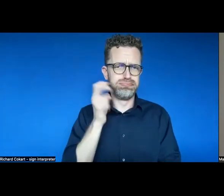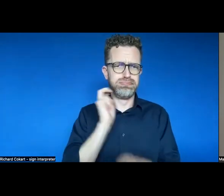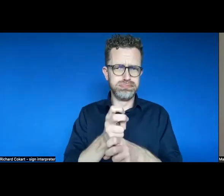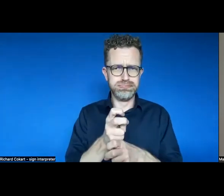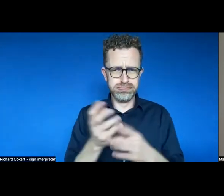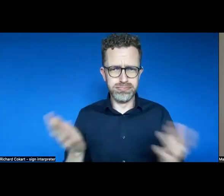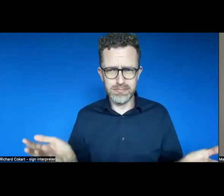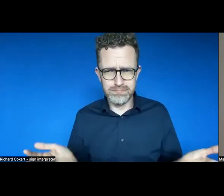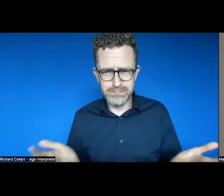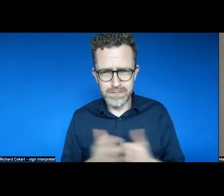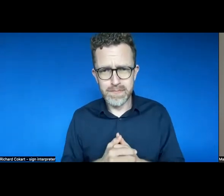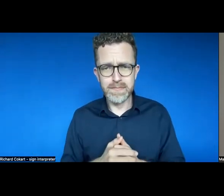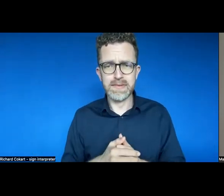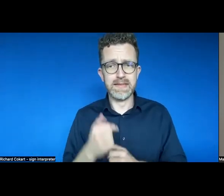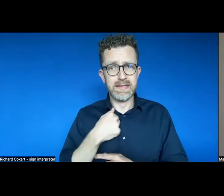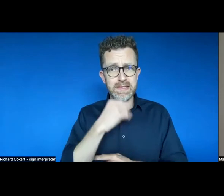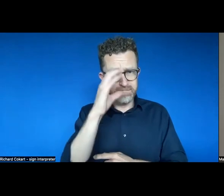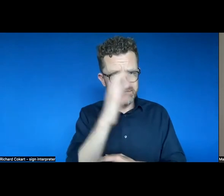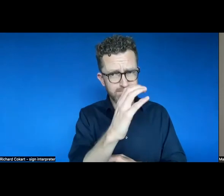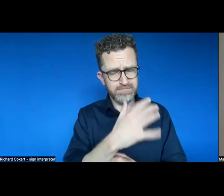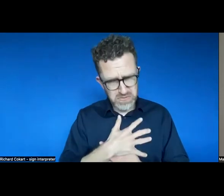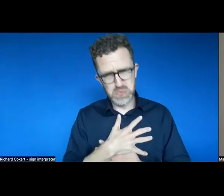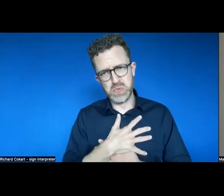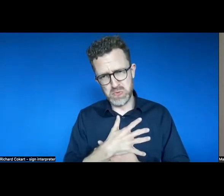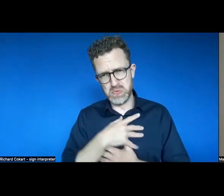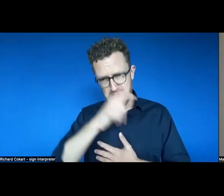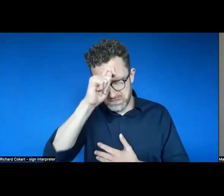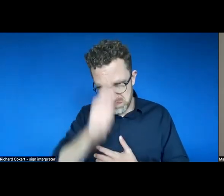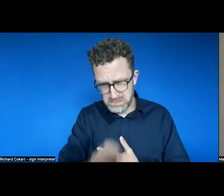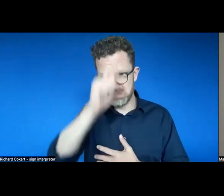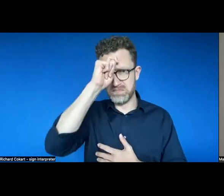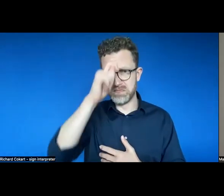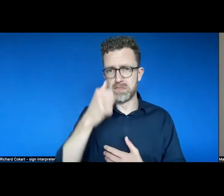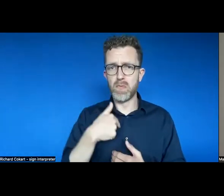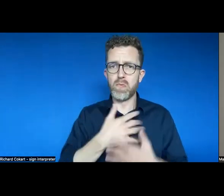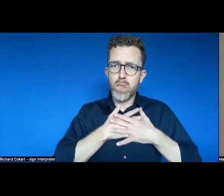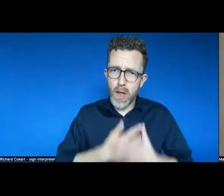much in Ukraine, so thank you for returning back.